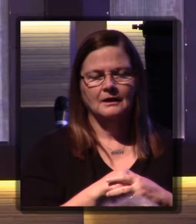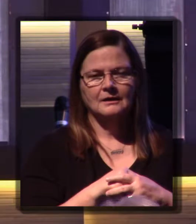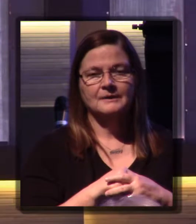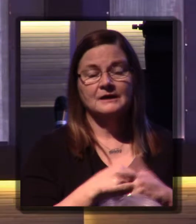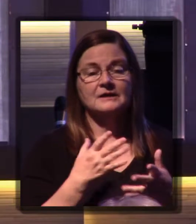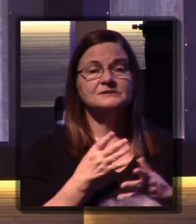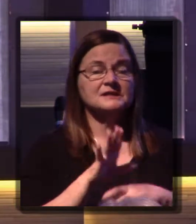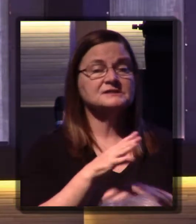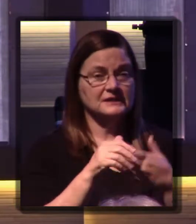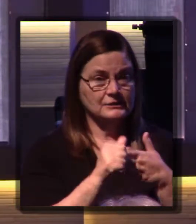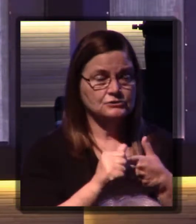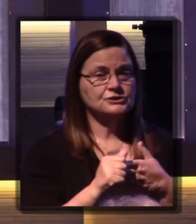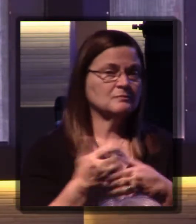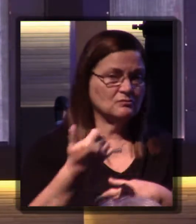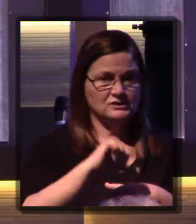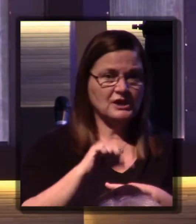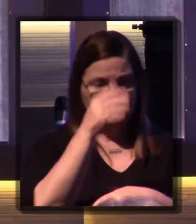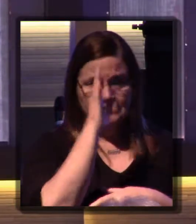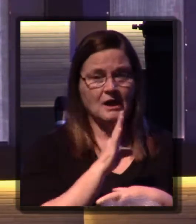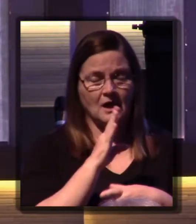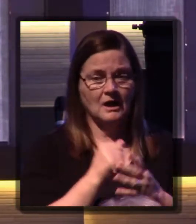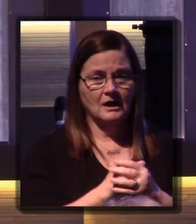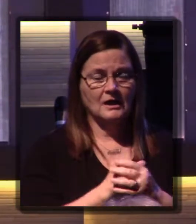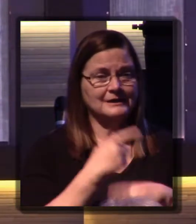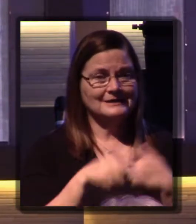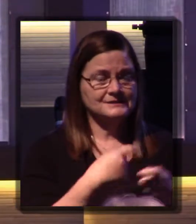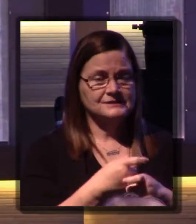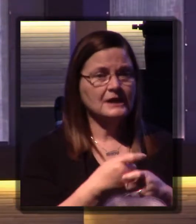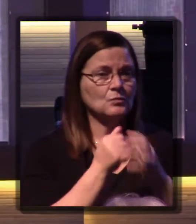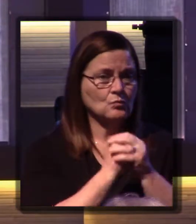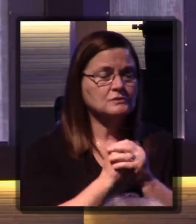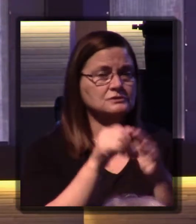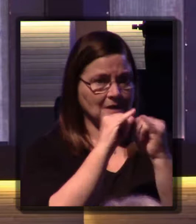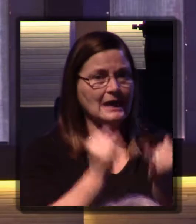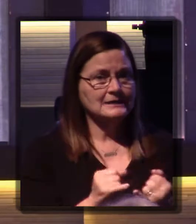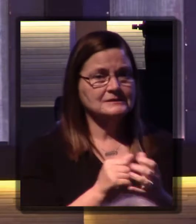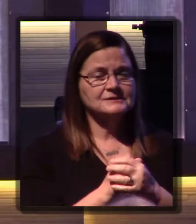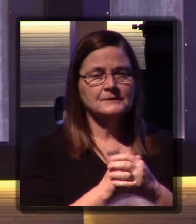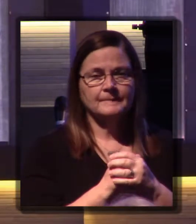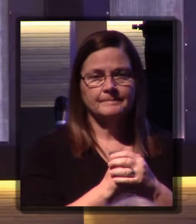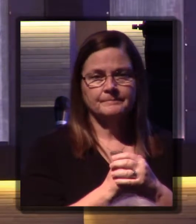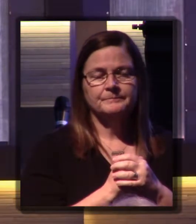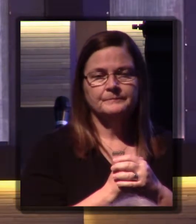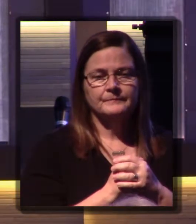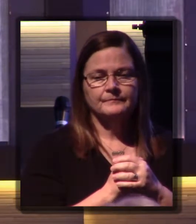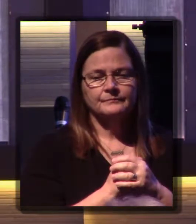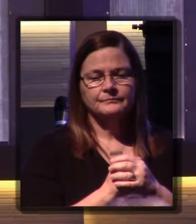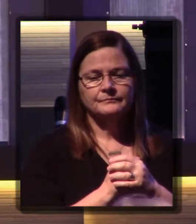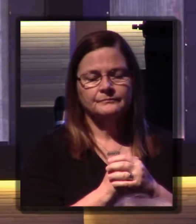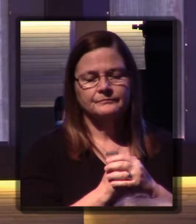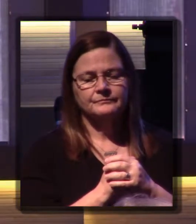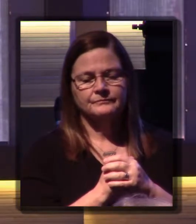leadership rejected God and chose idols and through that ruined the people rather than ruling them in